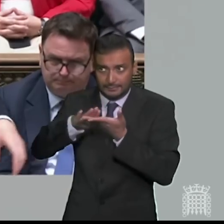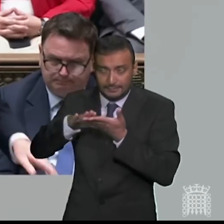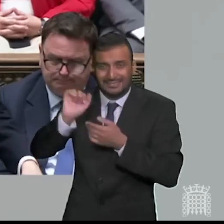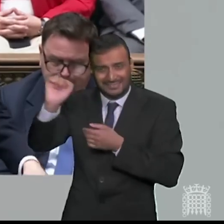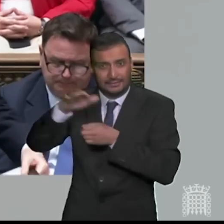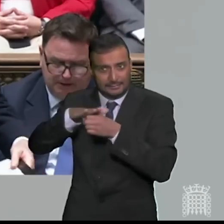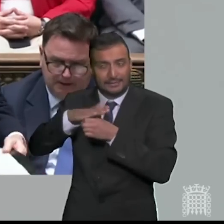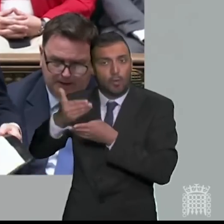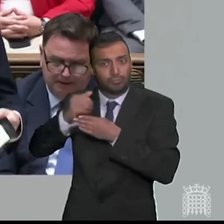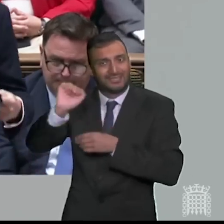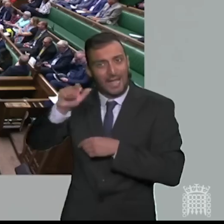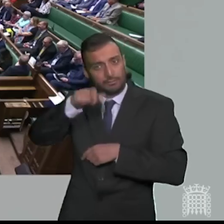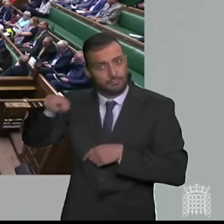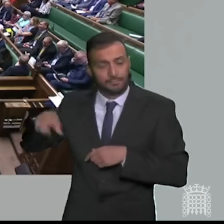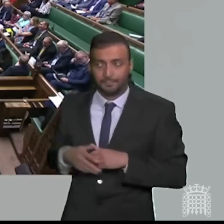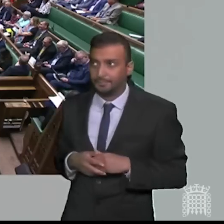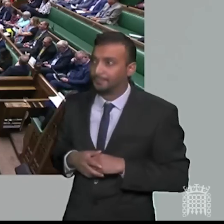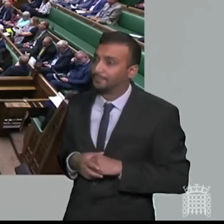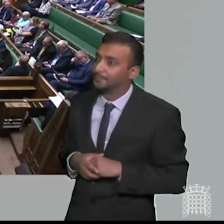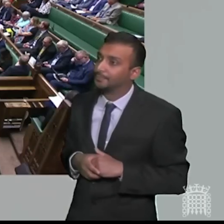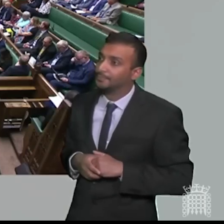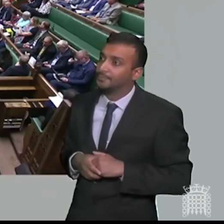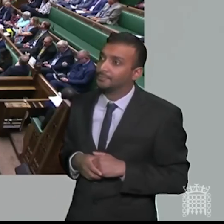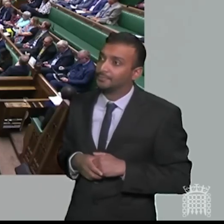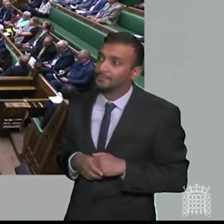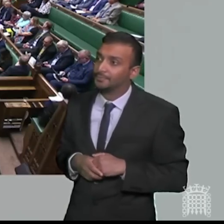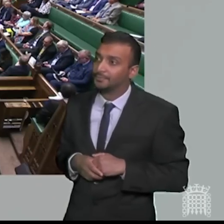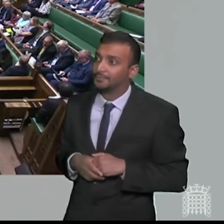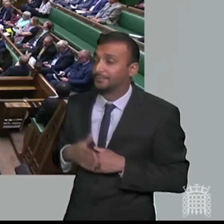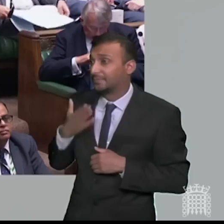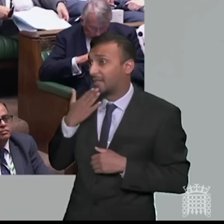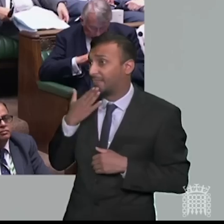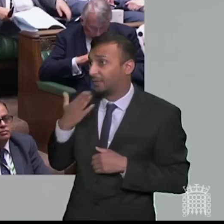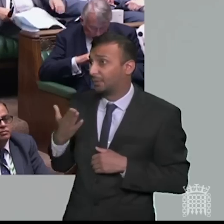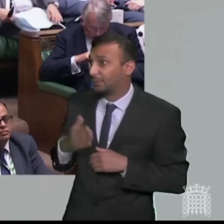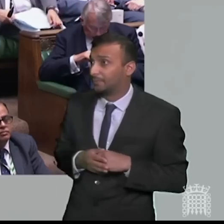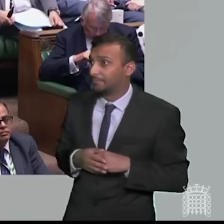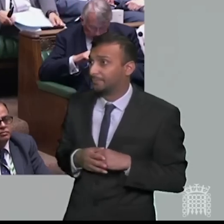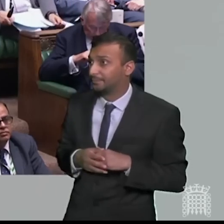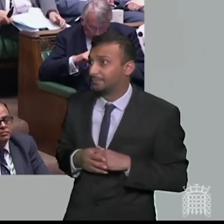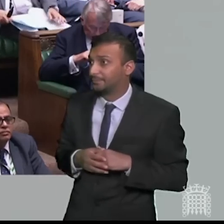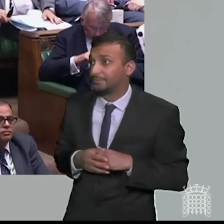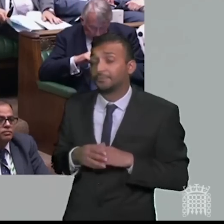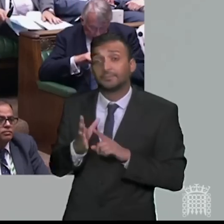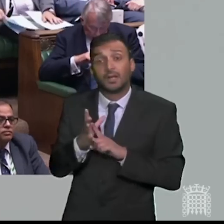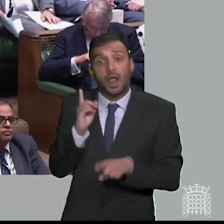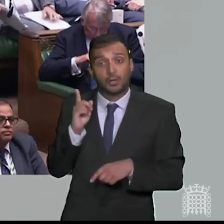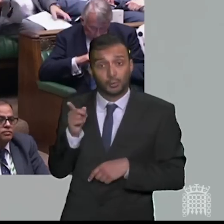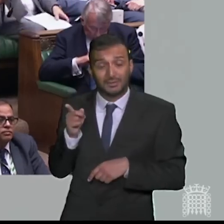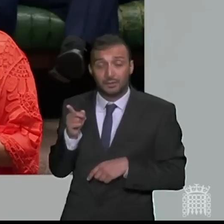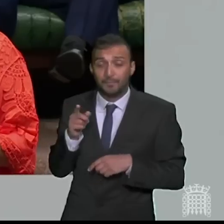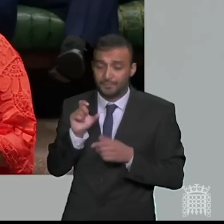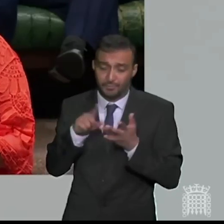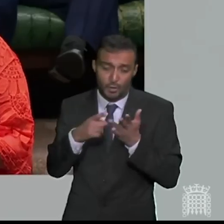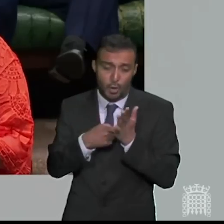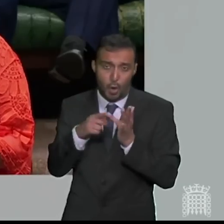his constituents' interests. Arlene Harris. Thank you, Mr. Speaker. Last week, the coroner found that